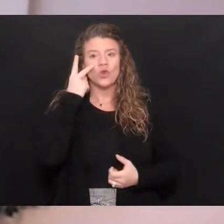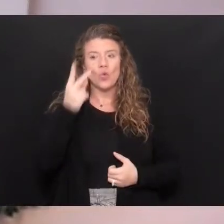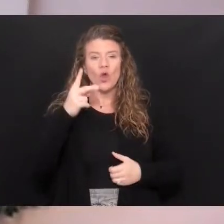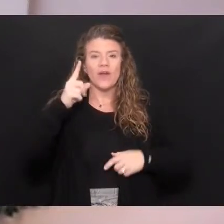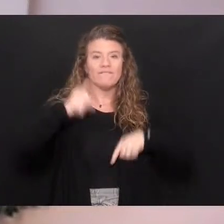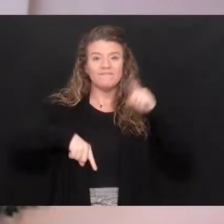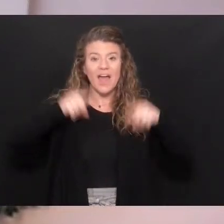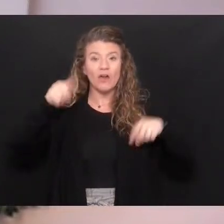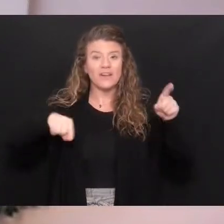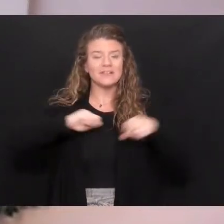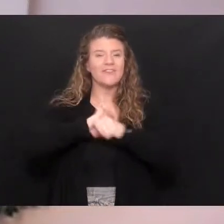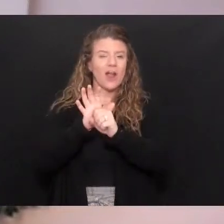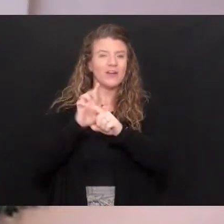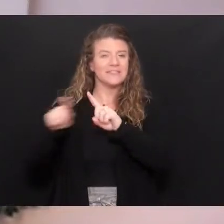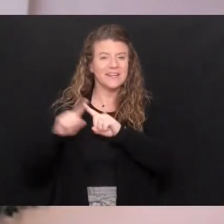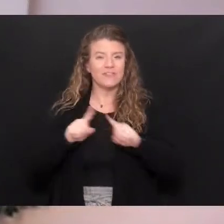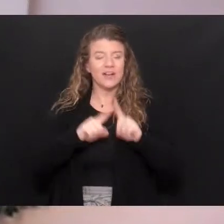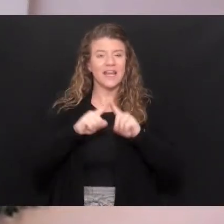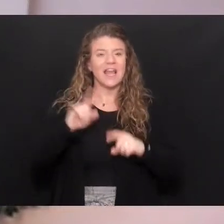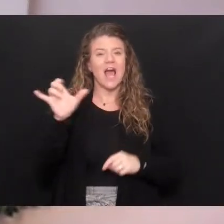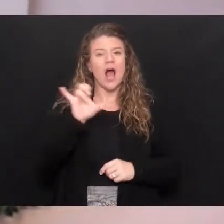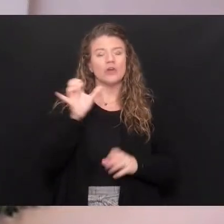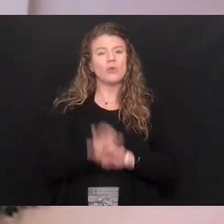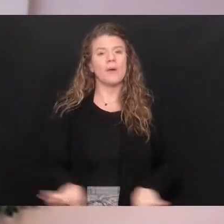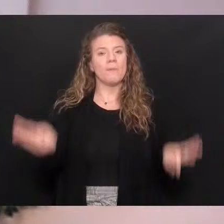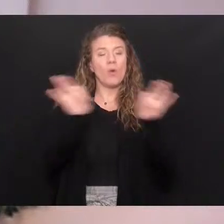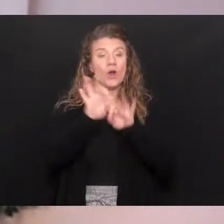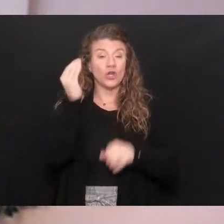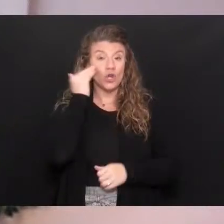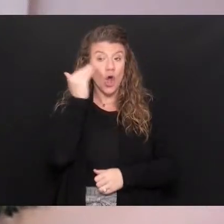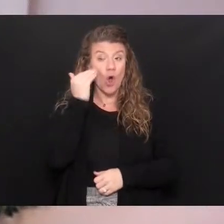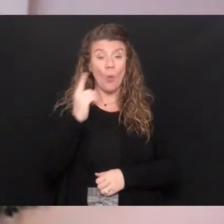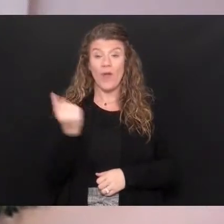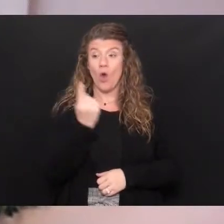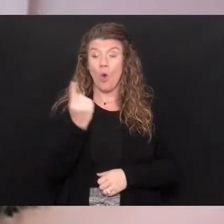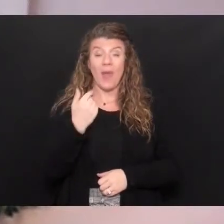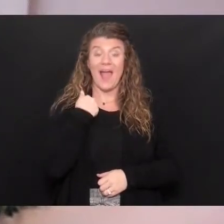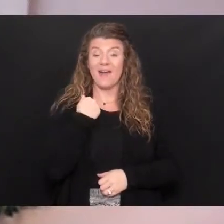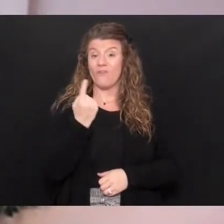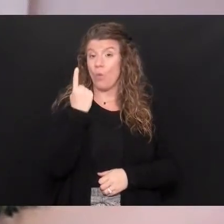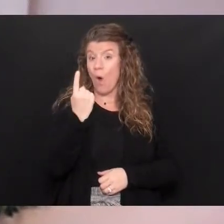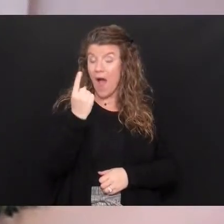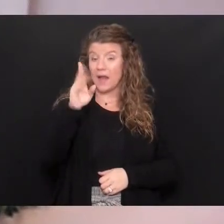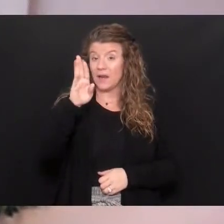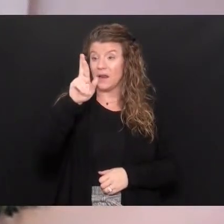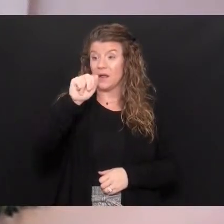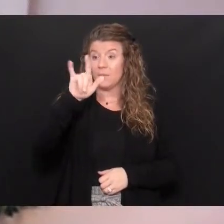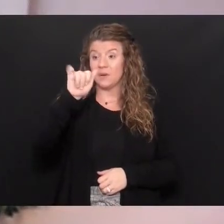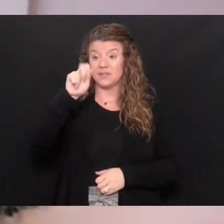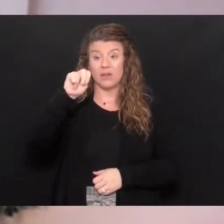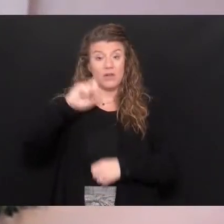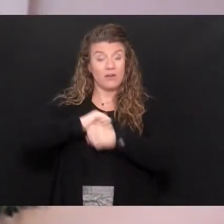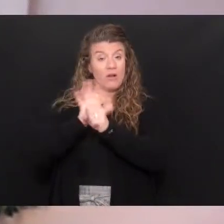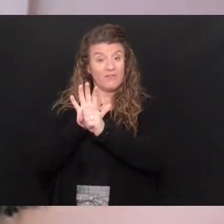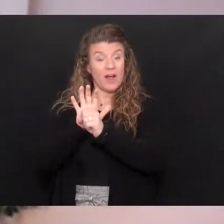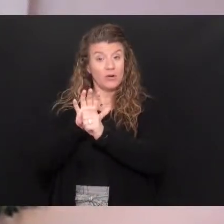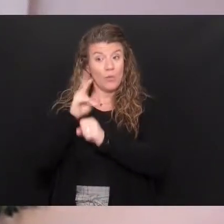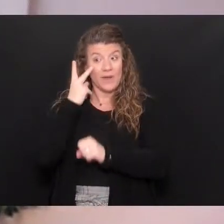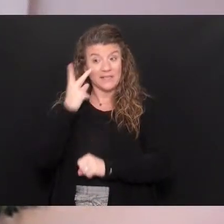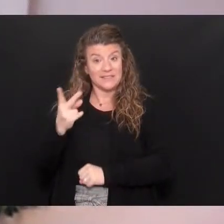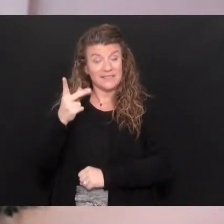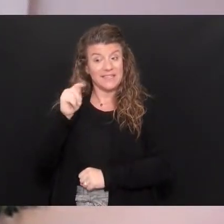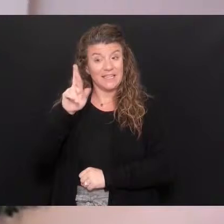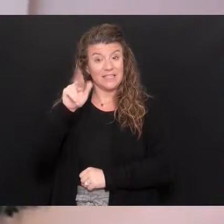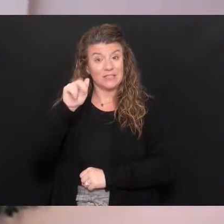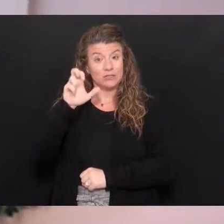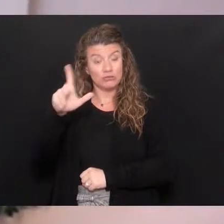it's also important to note, and we only have one of the Brazilian variants that we've been able to track, but in the country of Brazil,